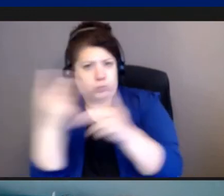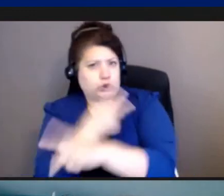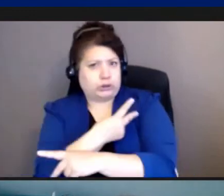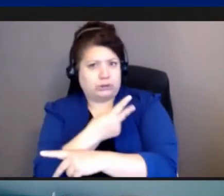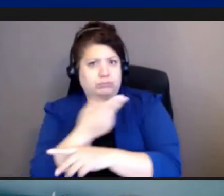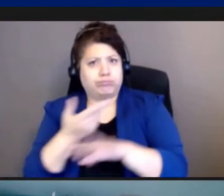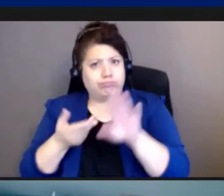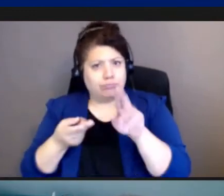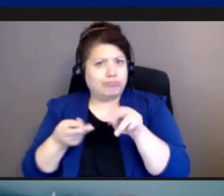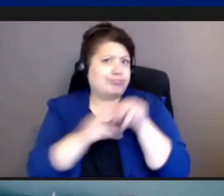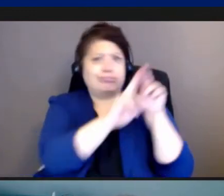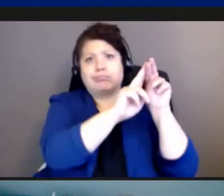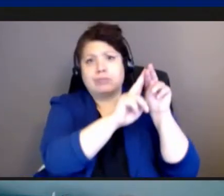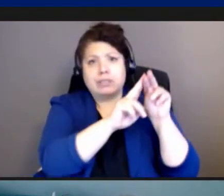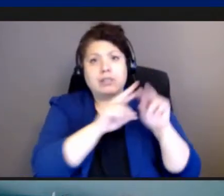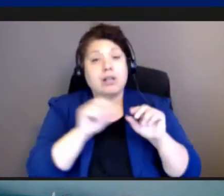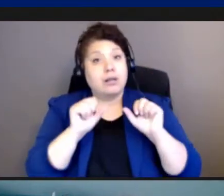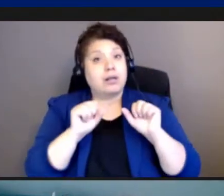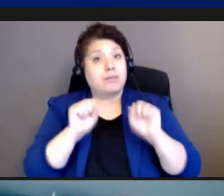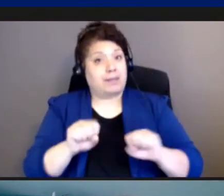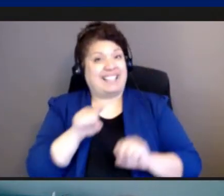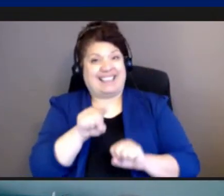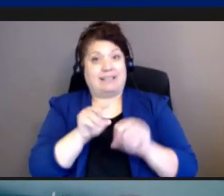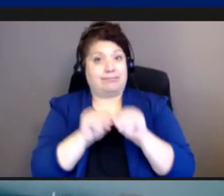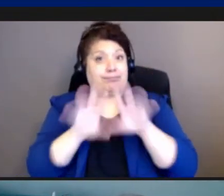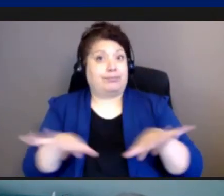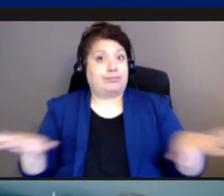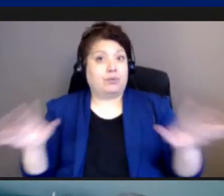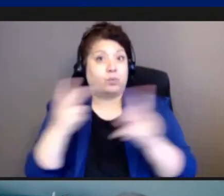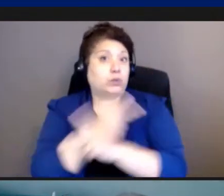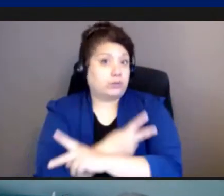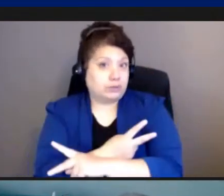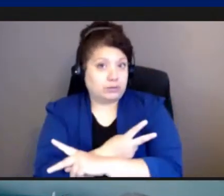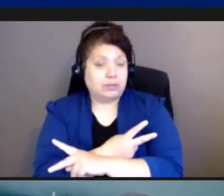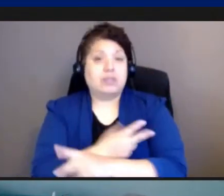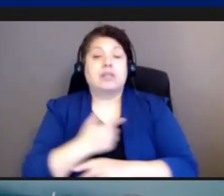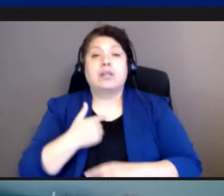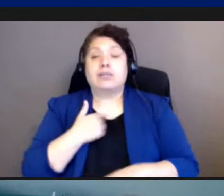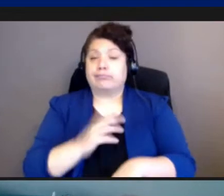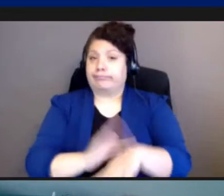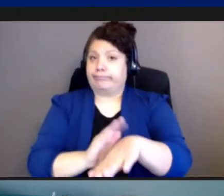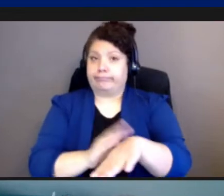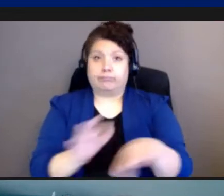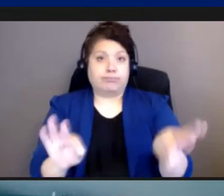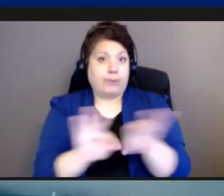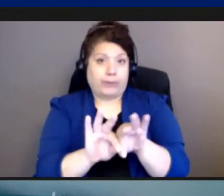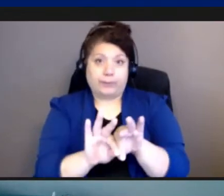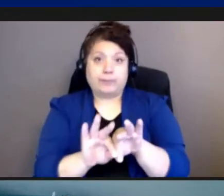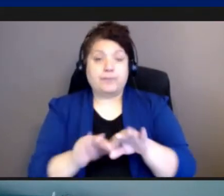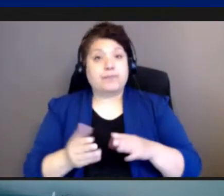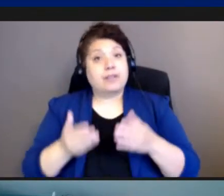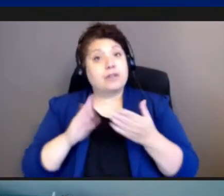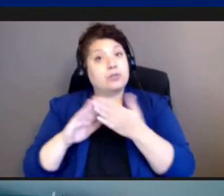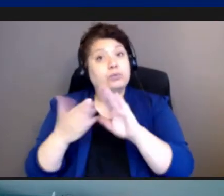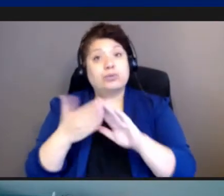spur a growth rate that's even higher than it is now. So it's really important, and this is the time we, as a community, that we really need to